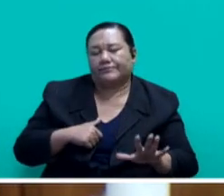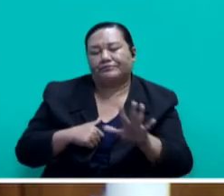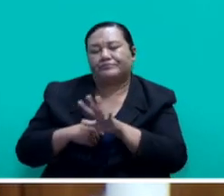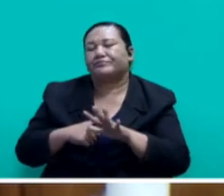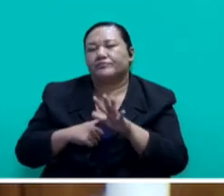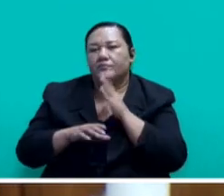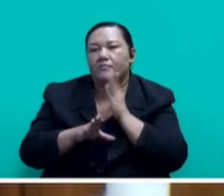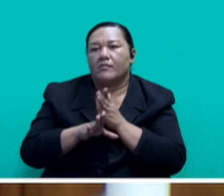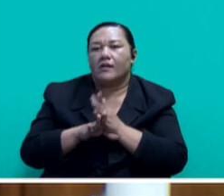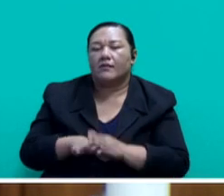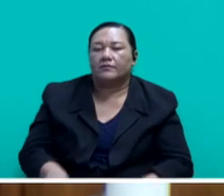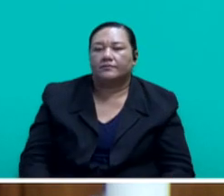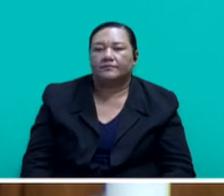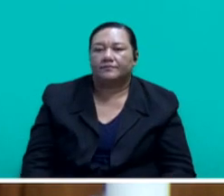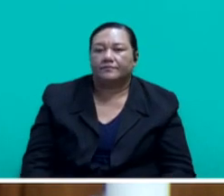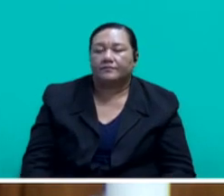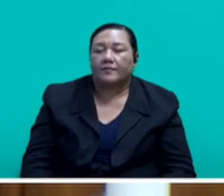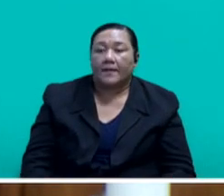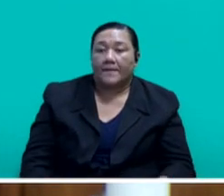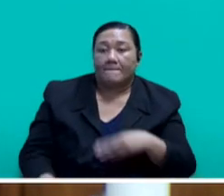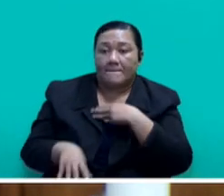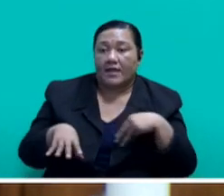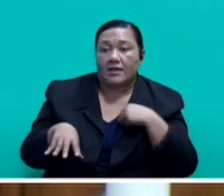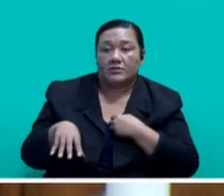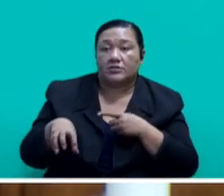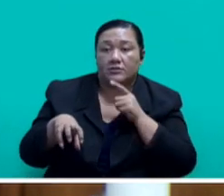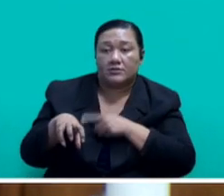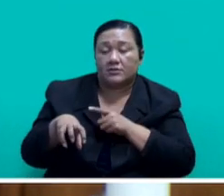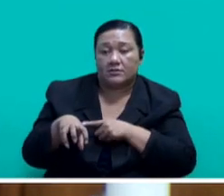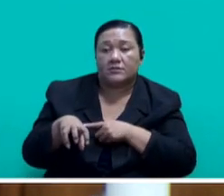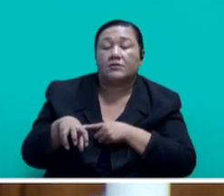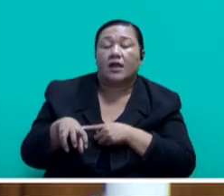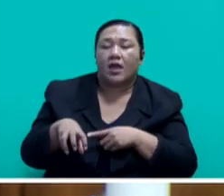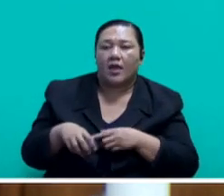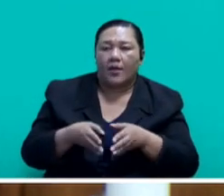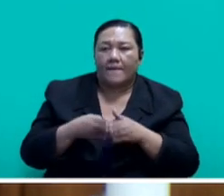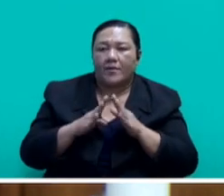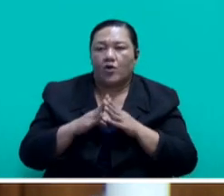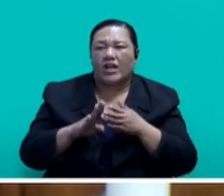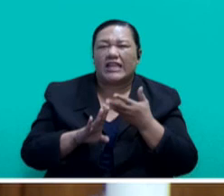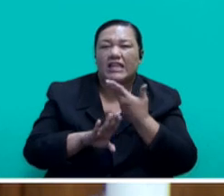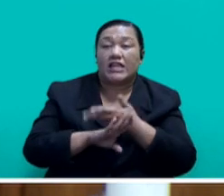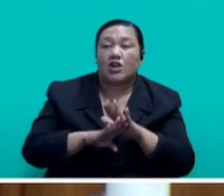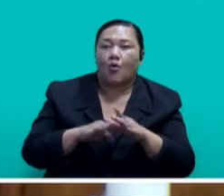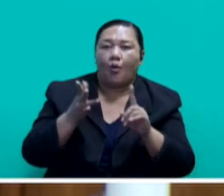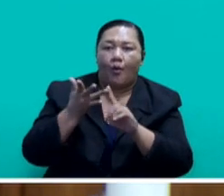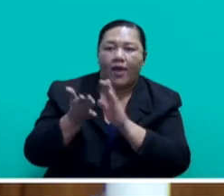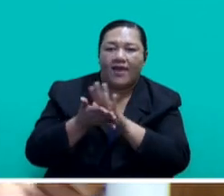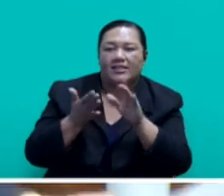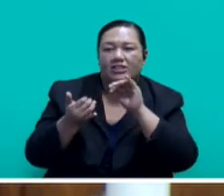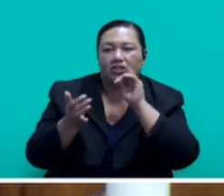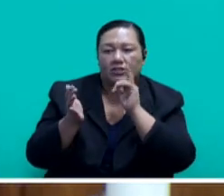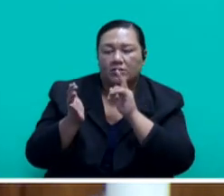said my ministry will continue to formulate new OHS laws and revise the